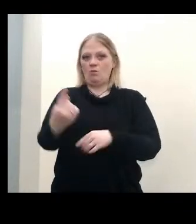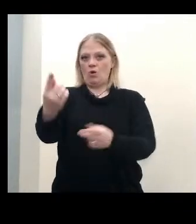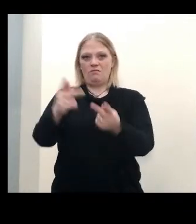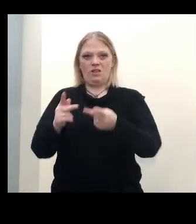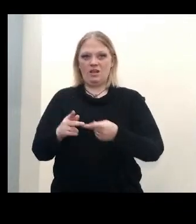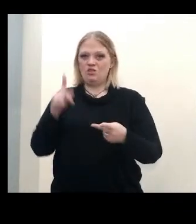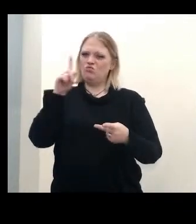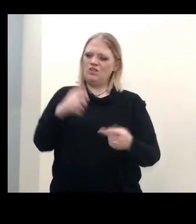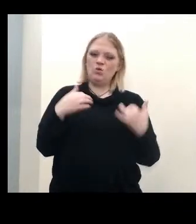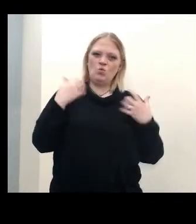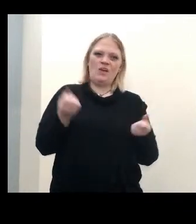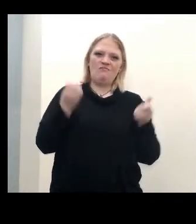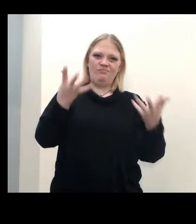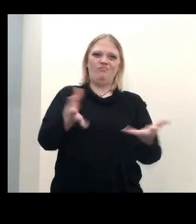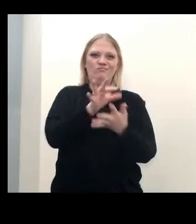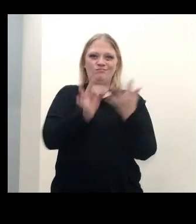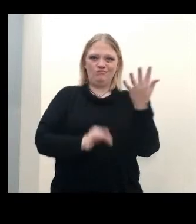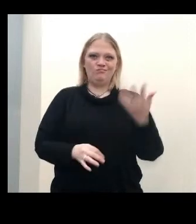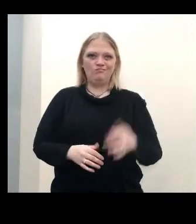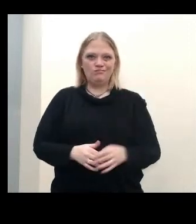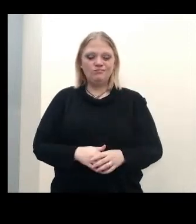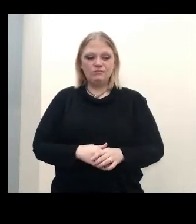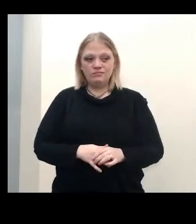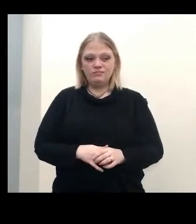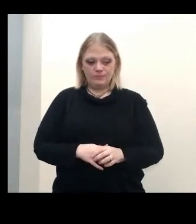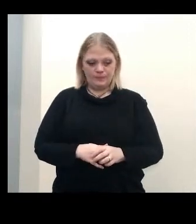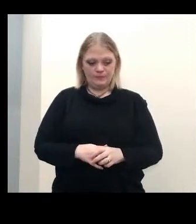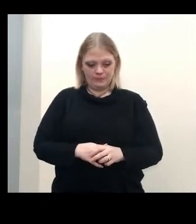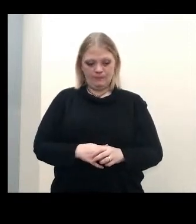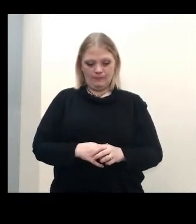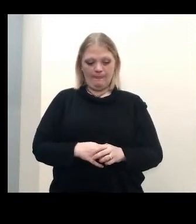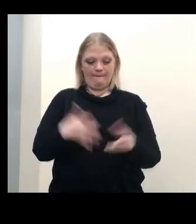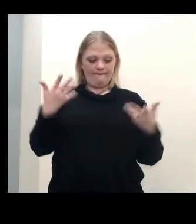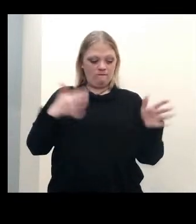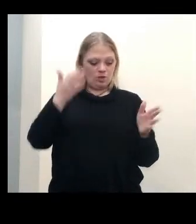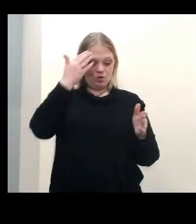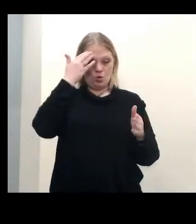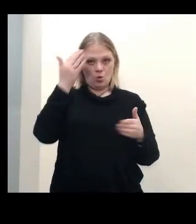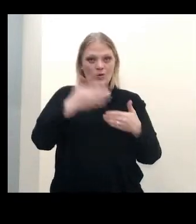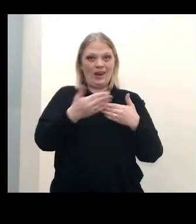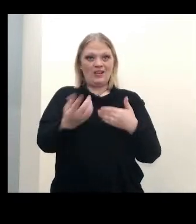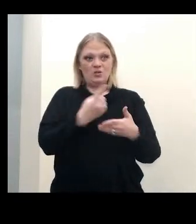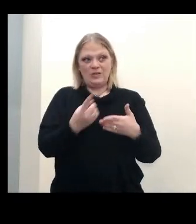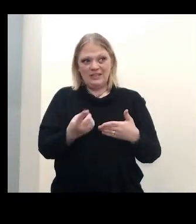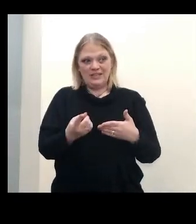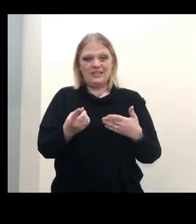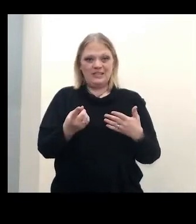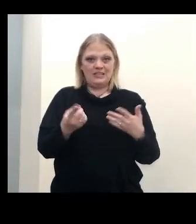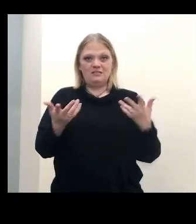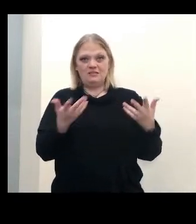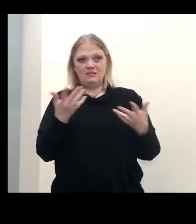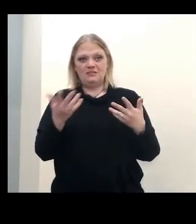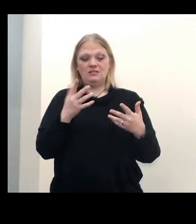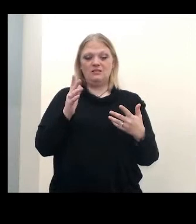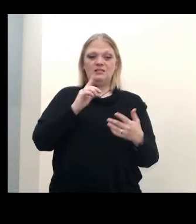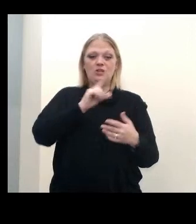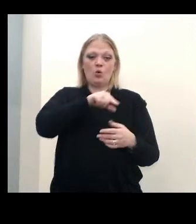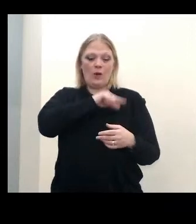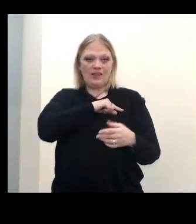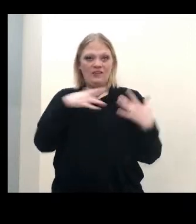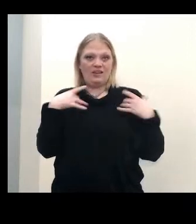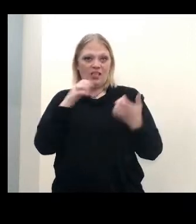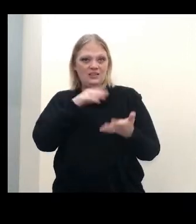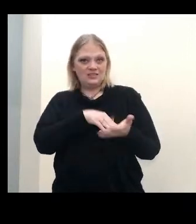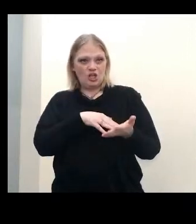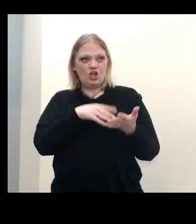have to have multiple sites. And I do know that in the next week, the federally qualified health centers and pharmacies should